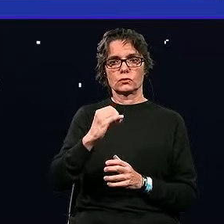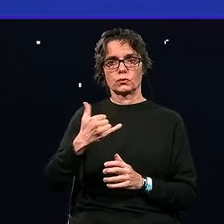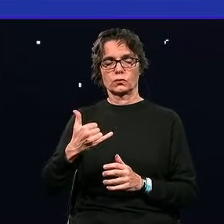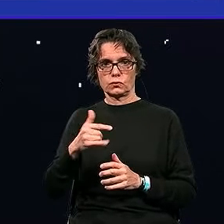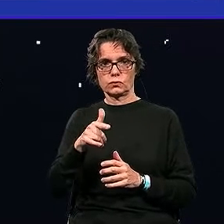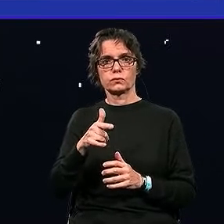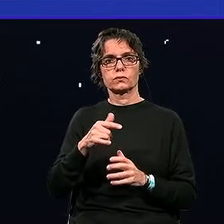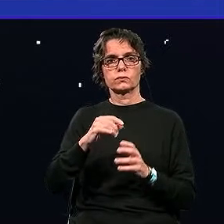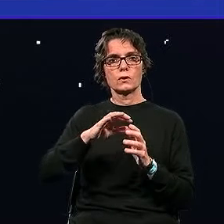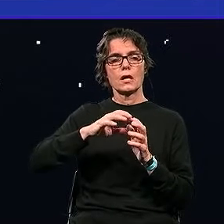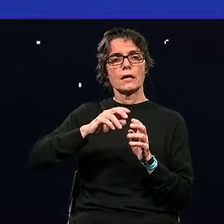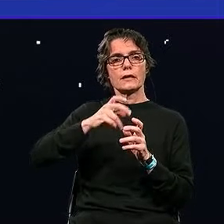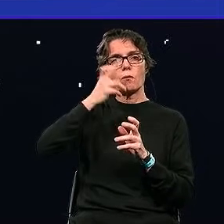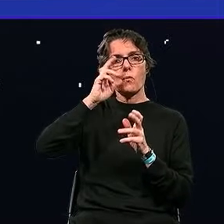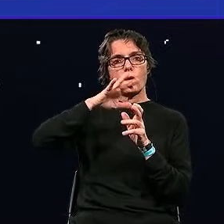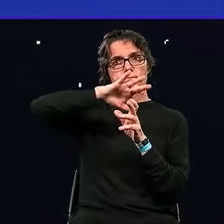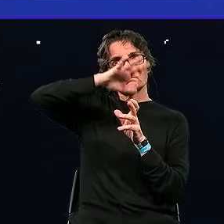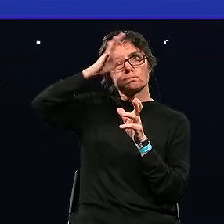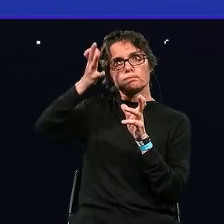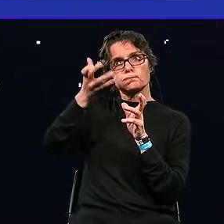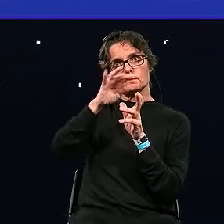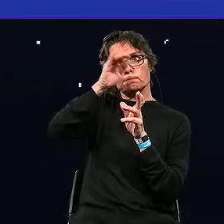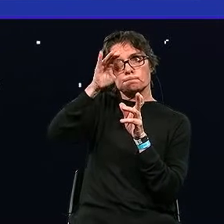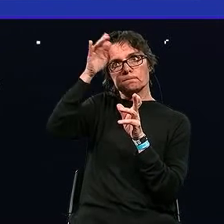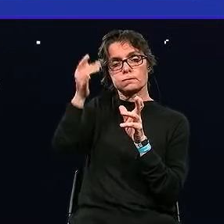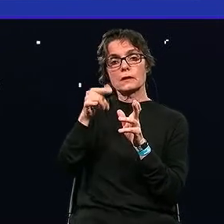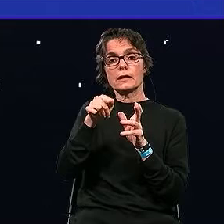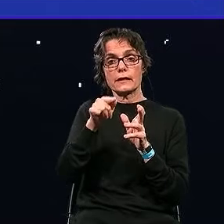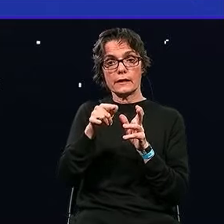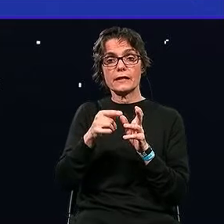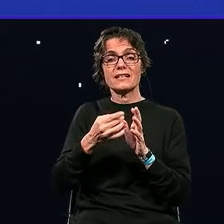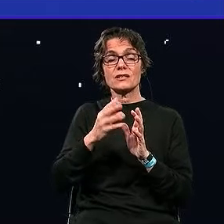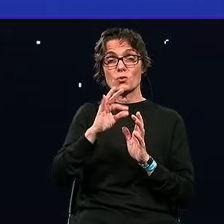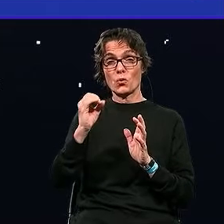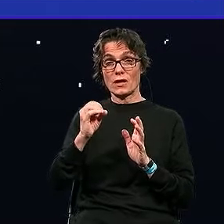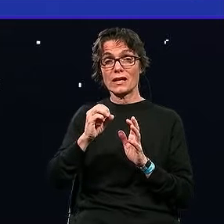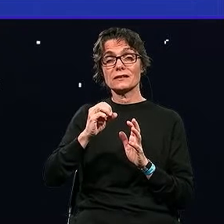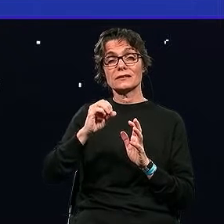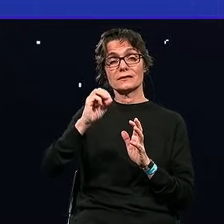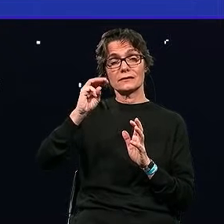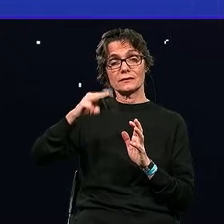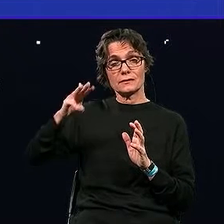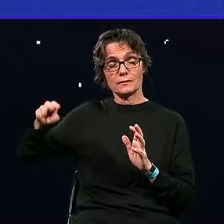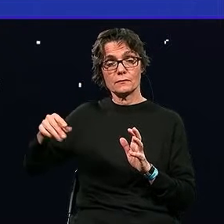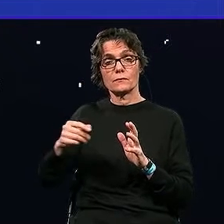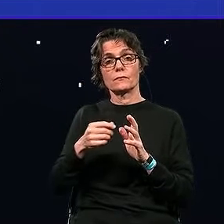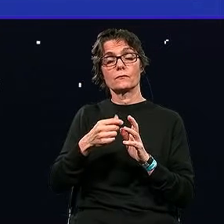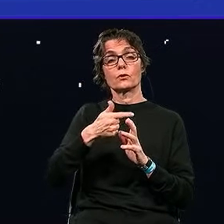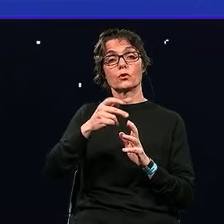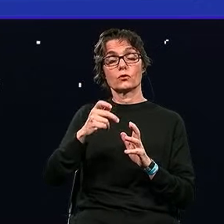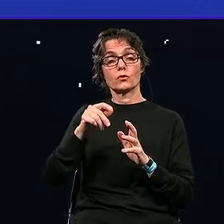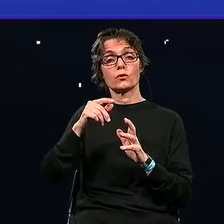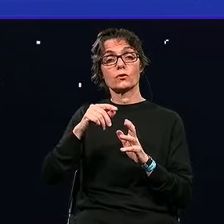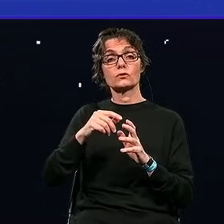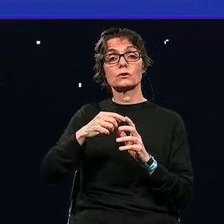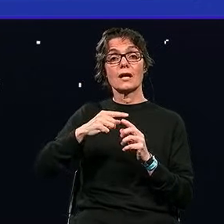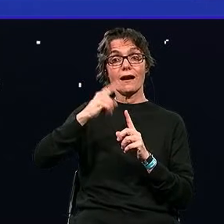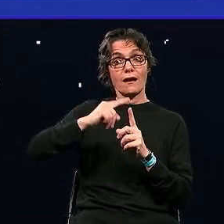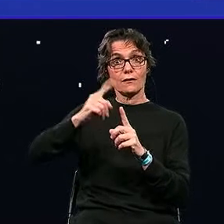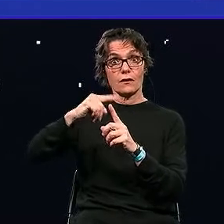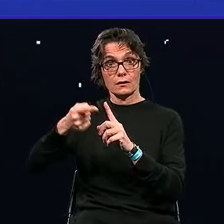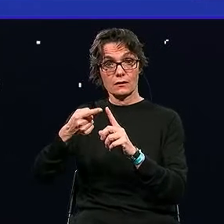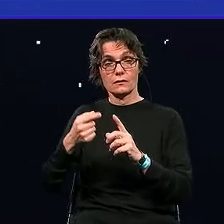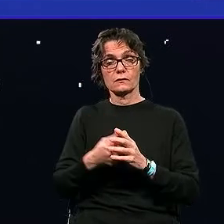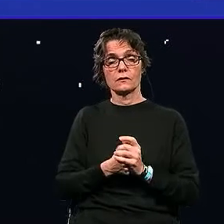atmosphere. Currently, we're putting about 40 gigatons, 40 billion tons of carbon dioxide into the atmosphere every year.